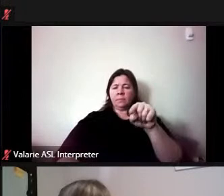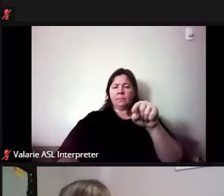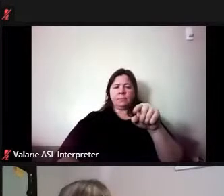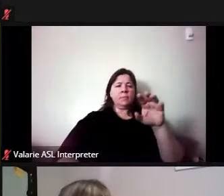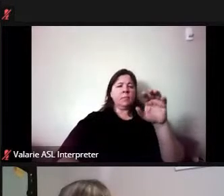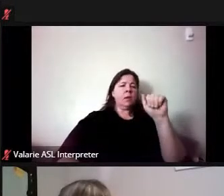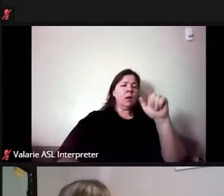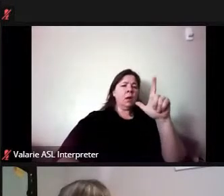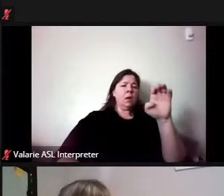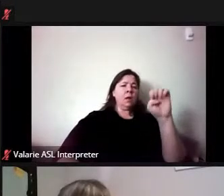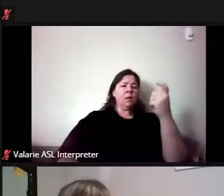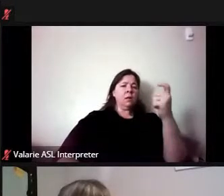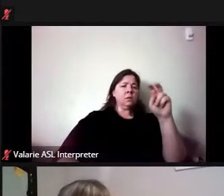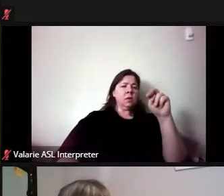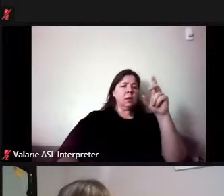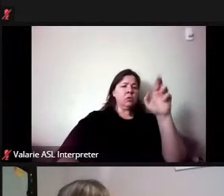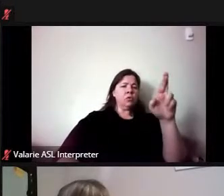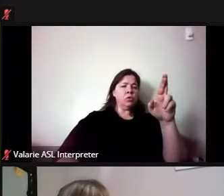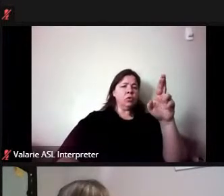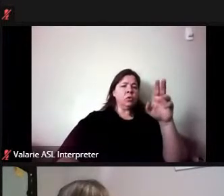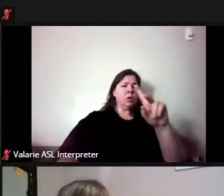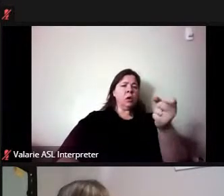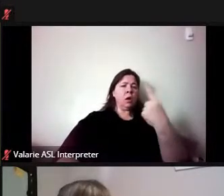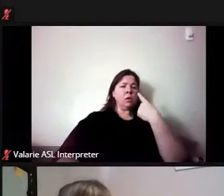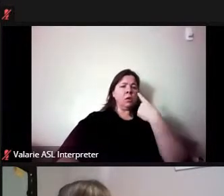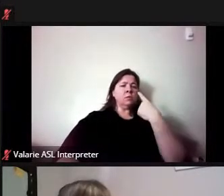unmute or ask your question? Thank you.